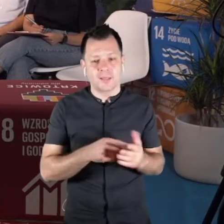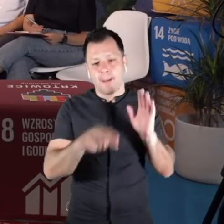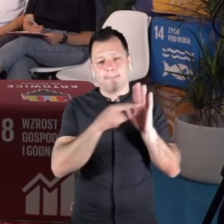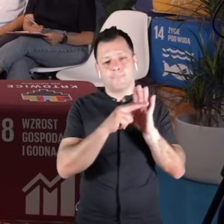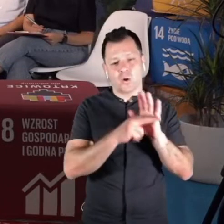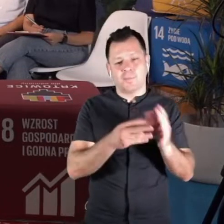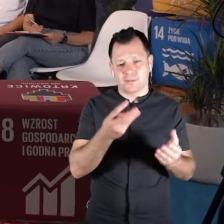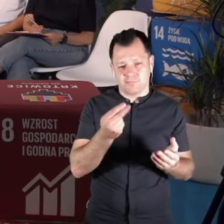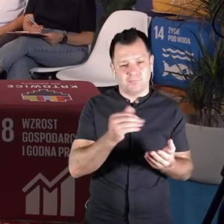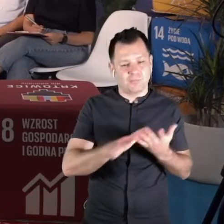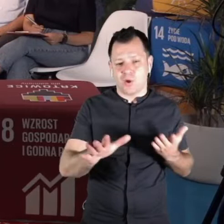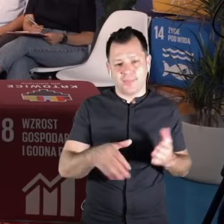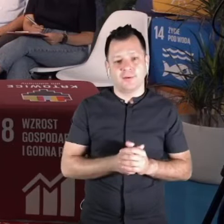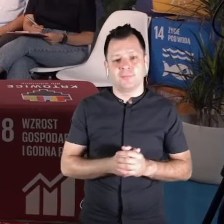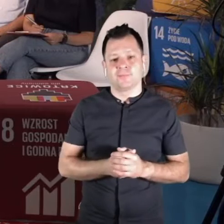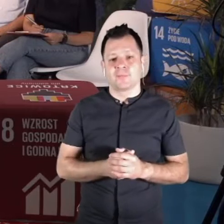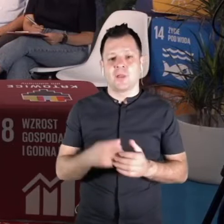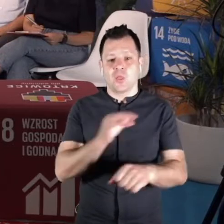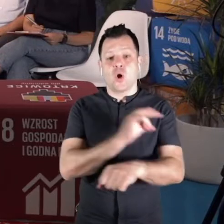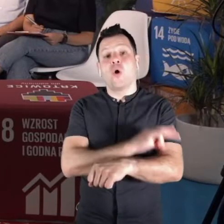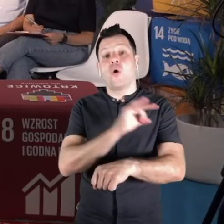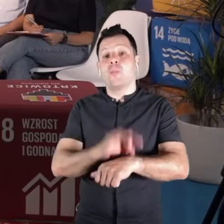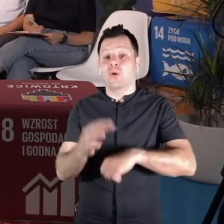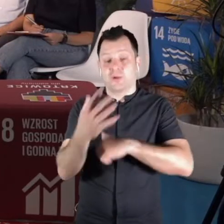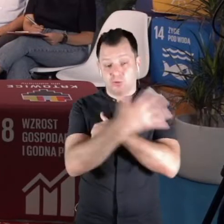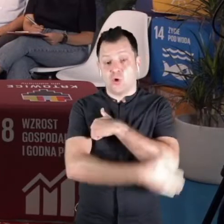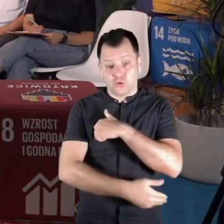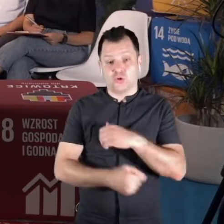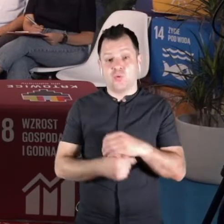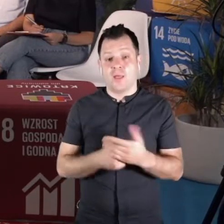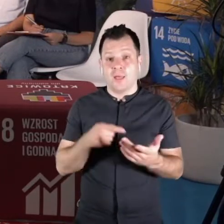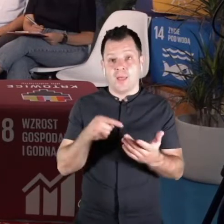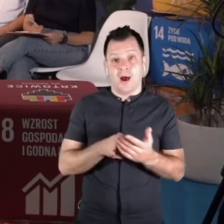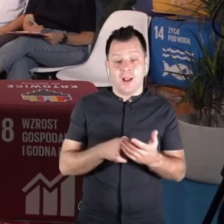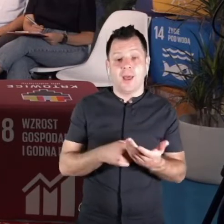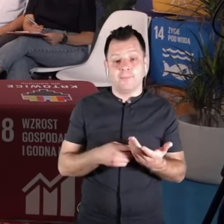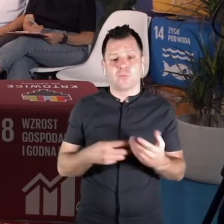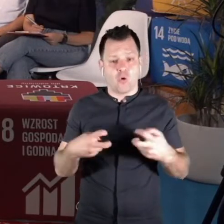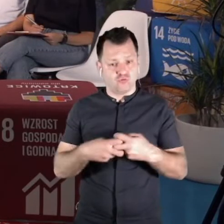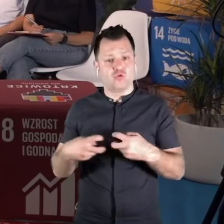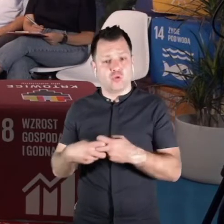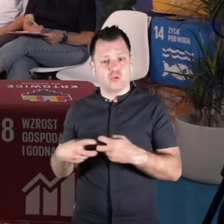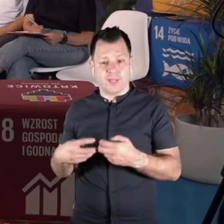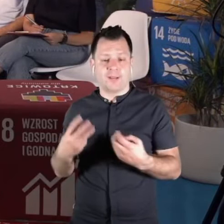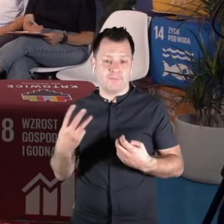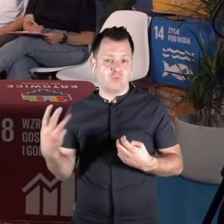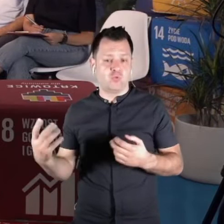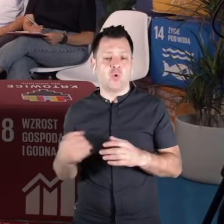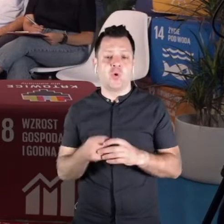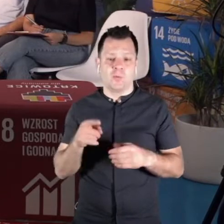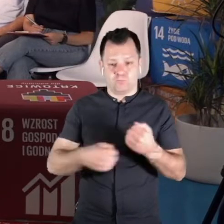something like this. So we can visit. It's like konsultujemy, a difficult Polish word, but it's like we are